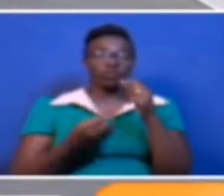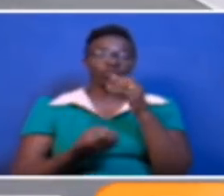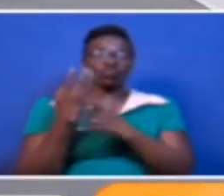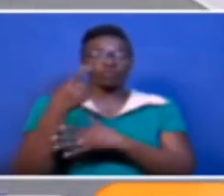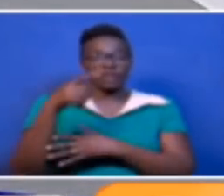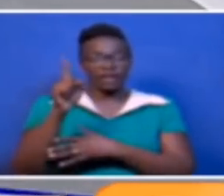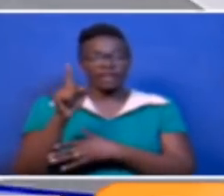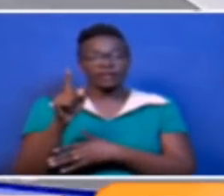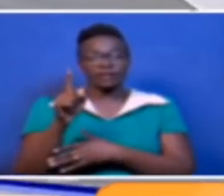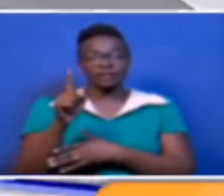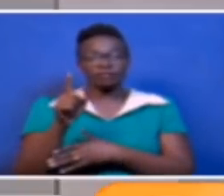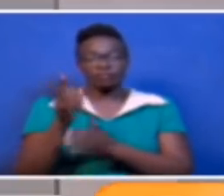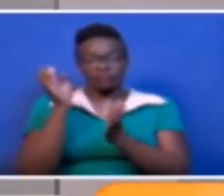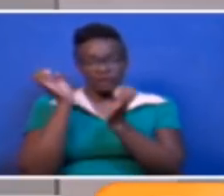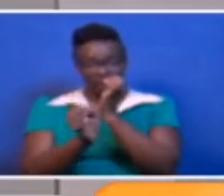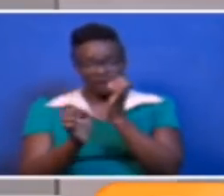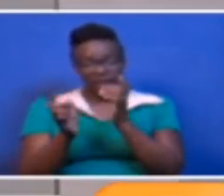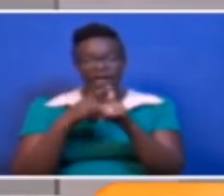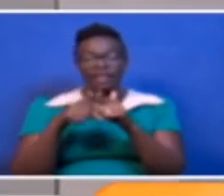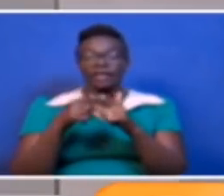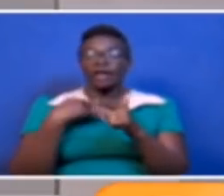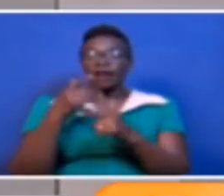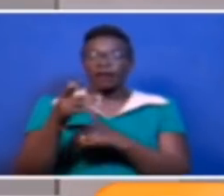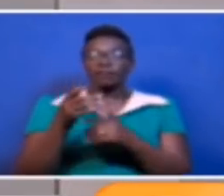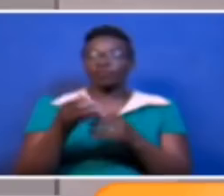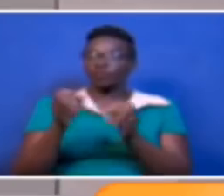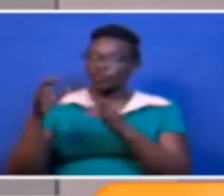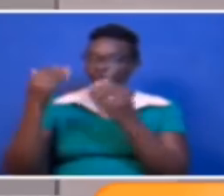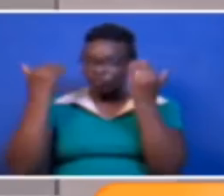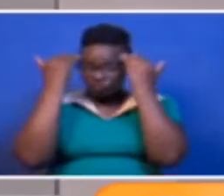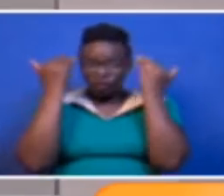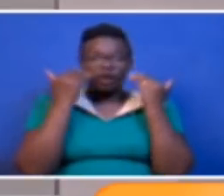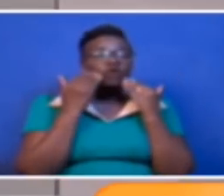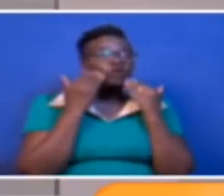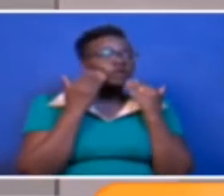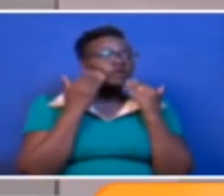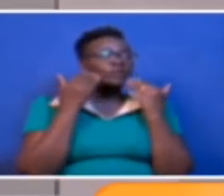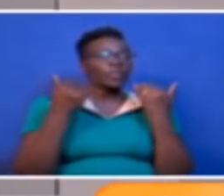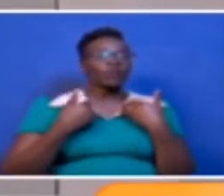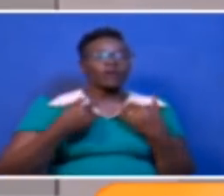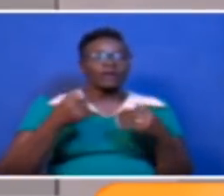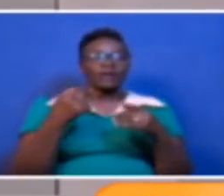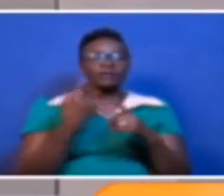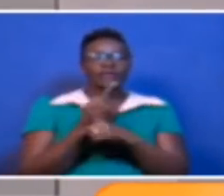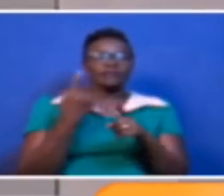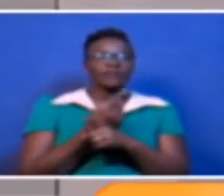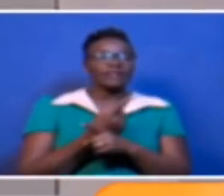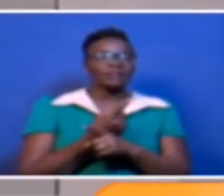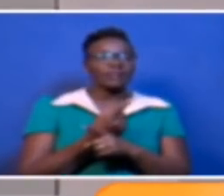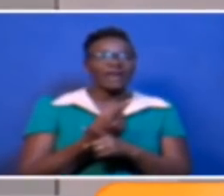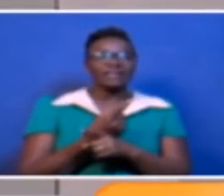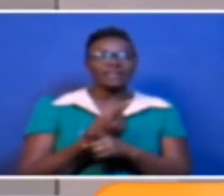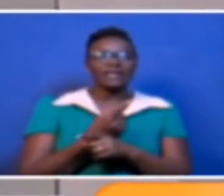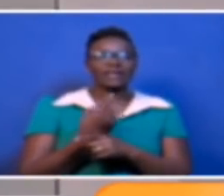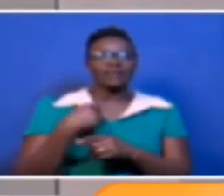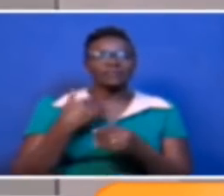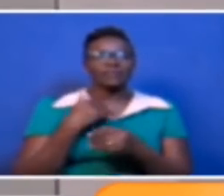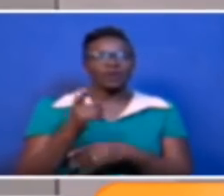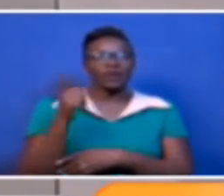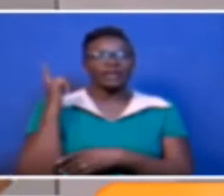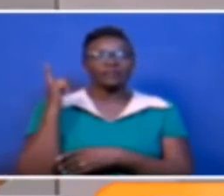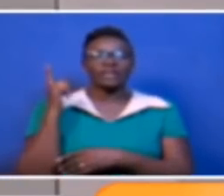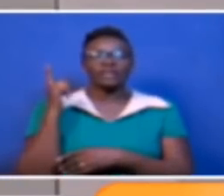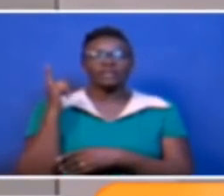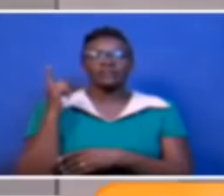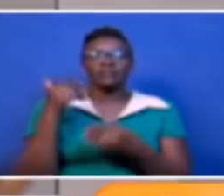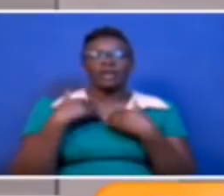charges, charge you, and have you convicted. We have a number of terror suspects who have been convicted. So legislation has been a